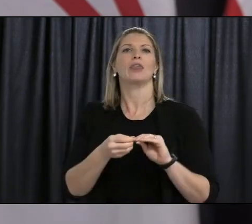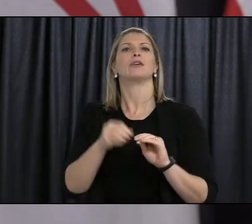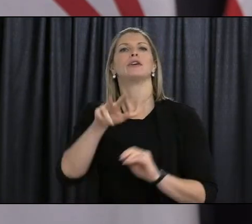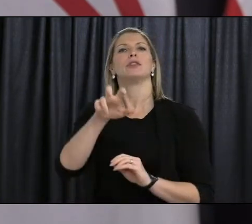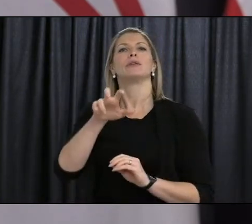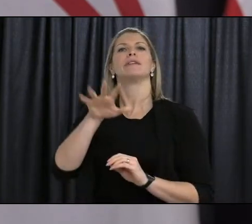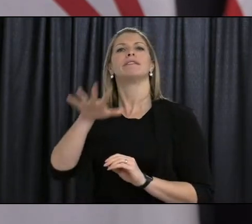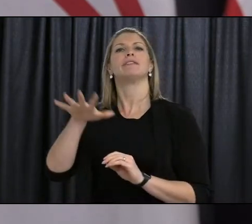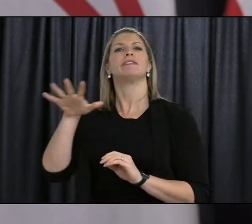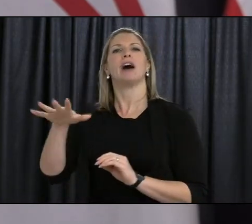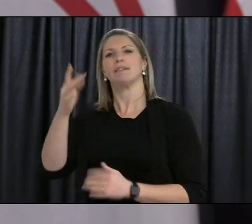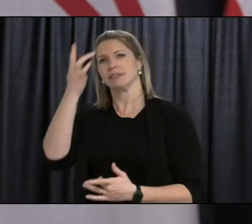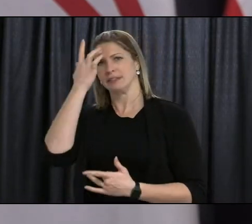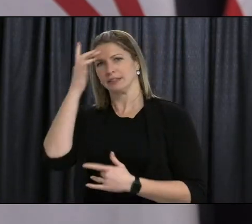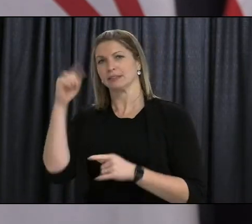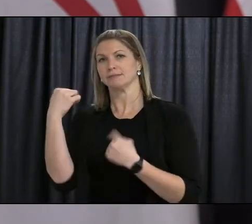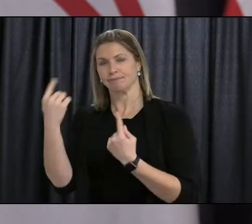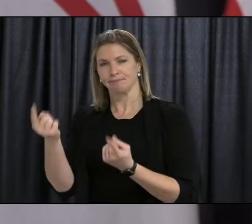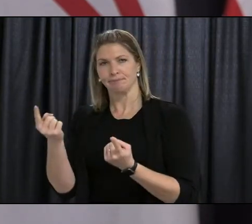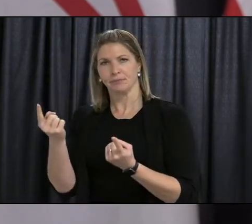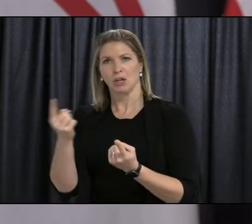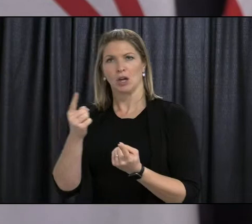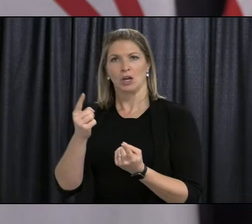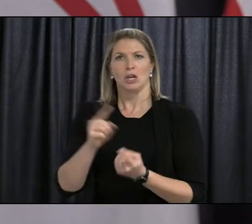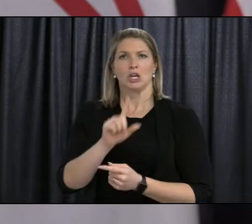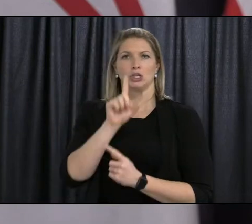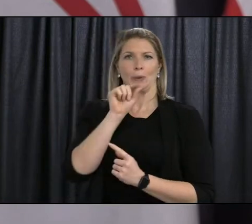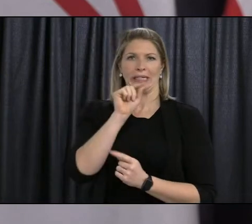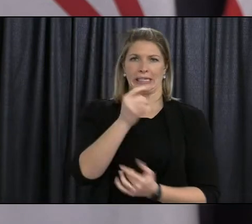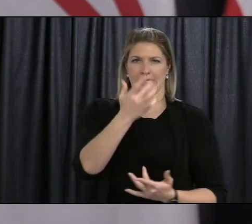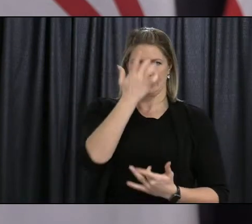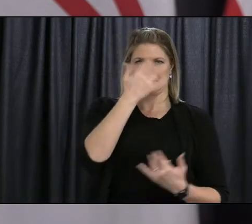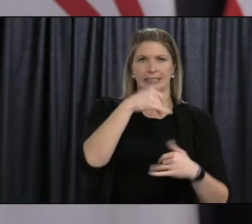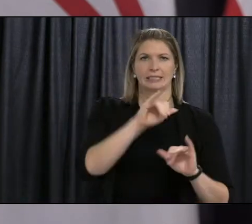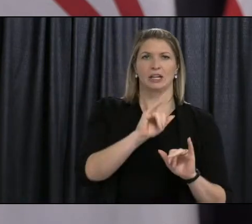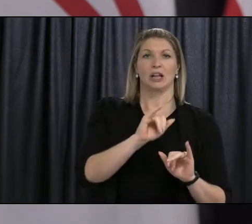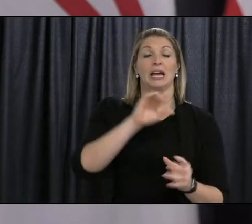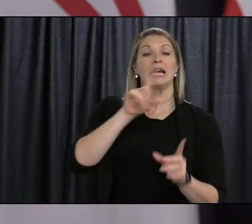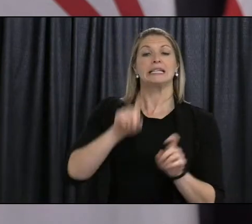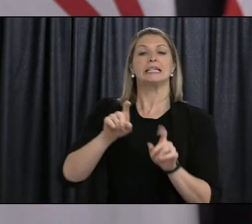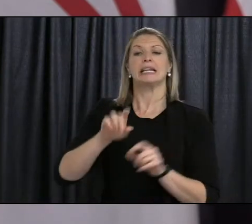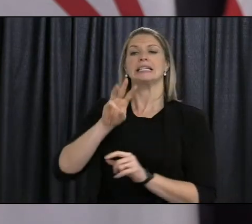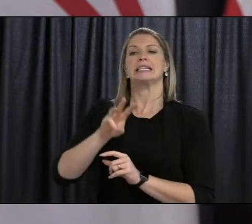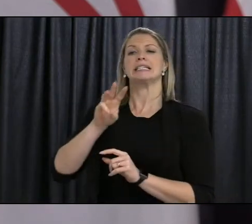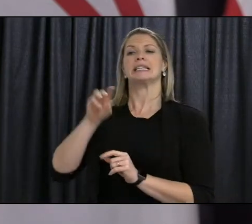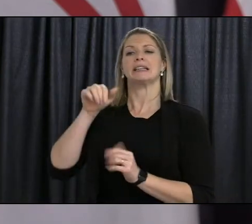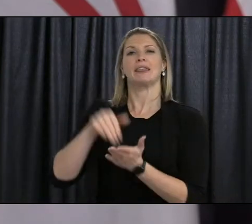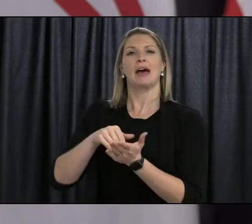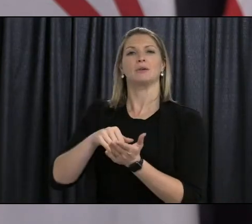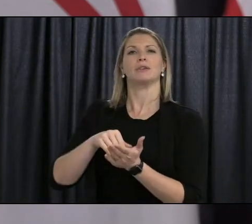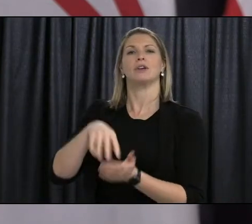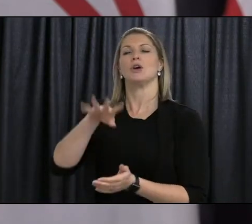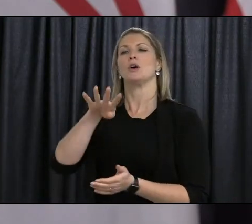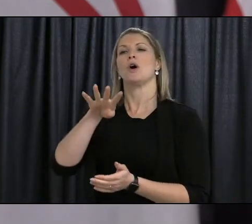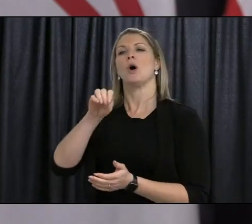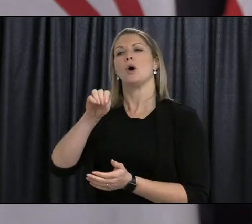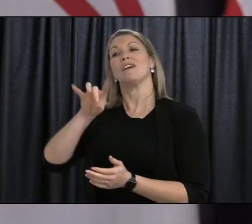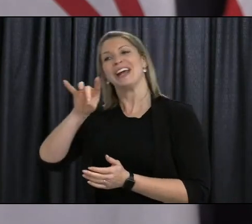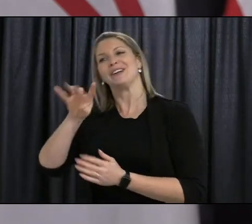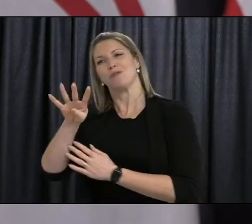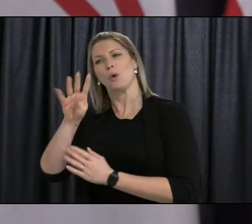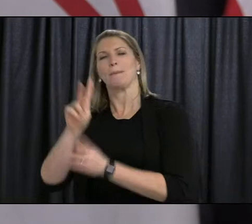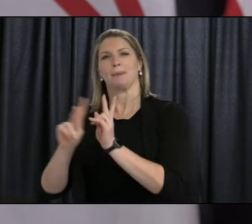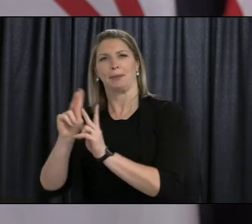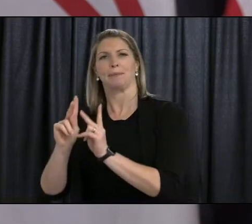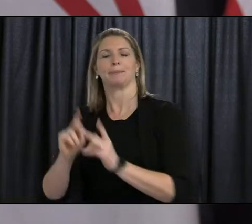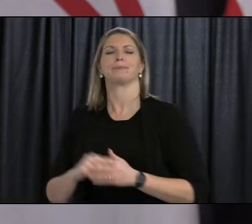is 355. And in total, we have tested 66,084 people. We